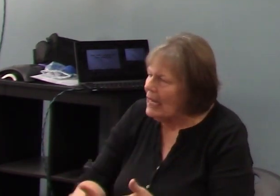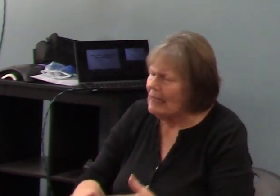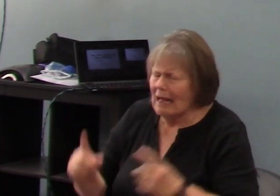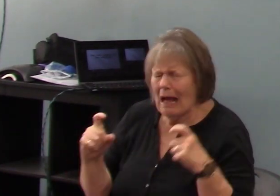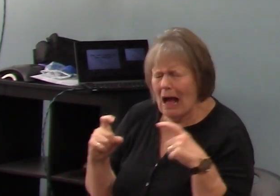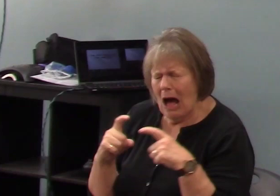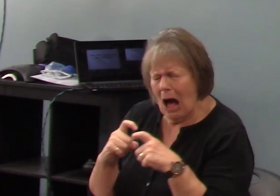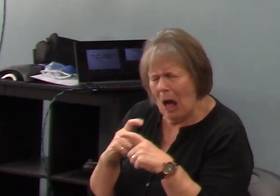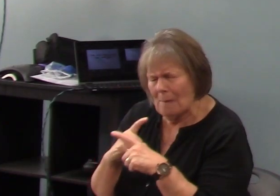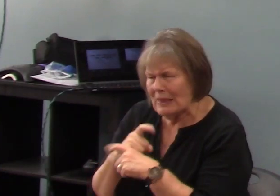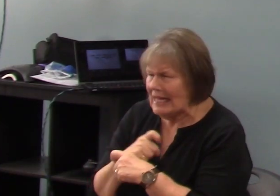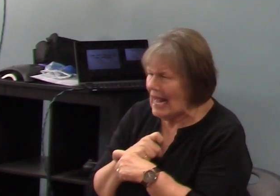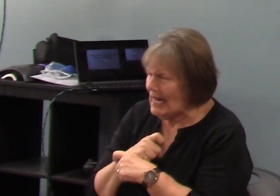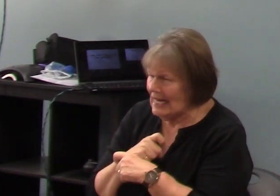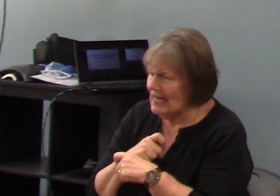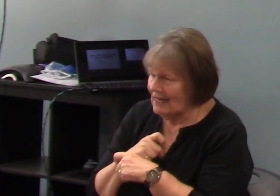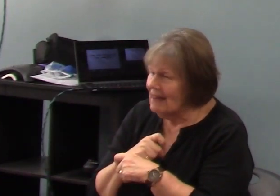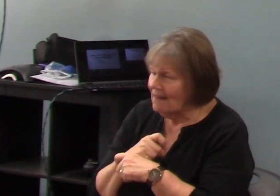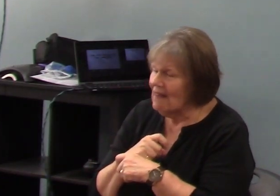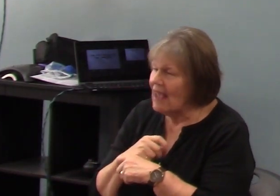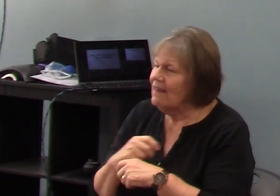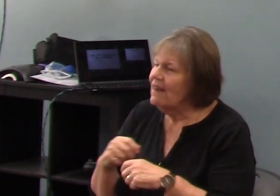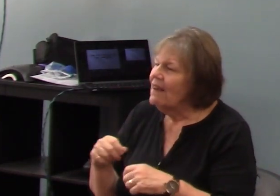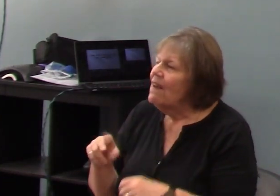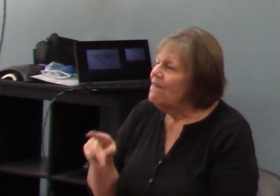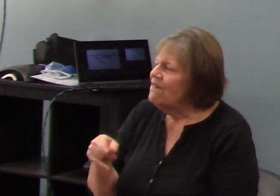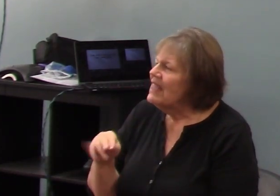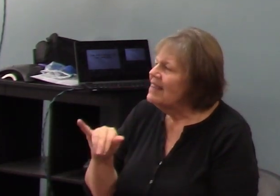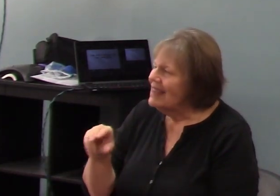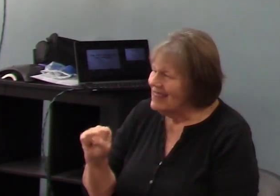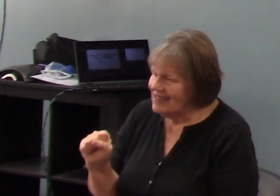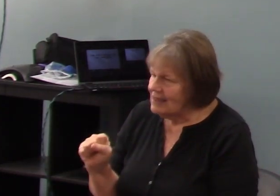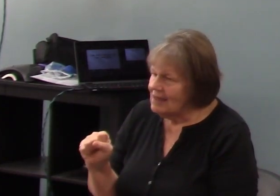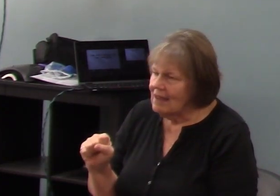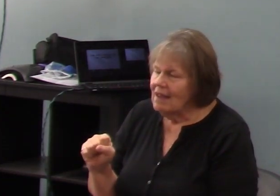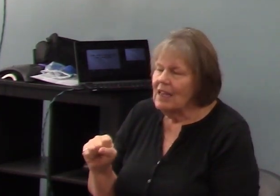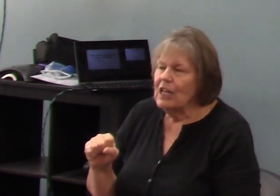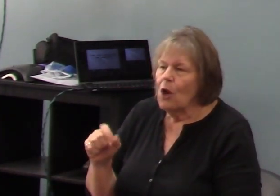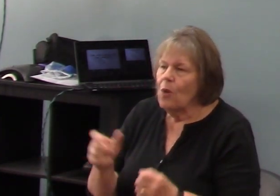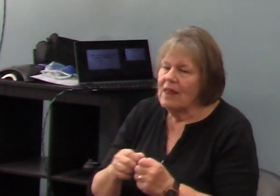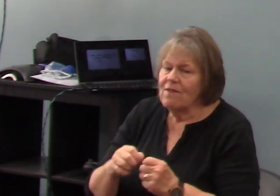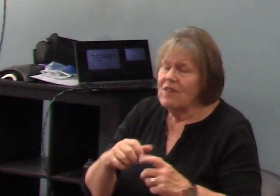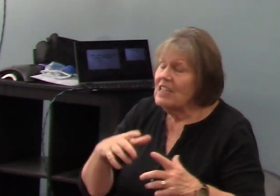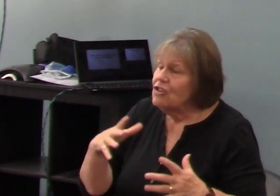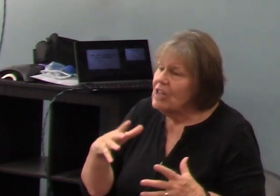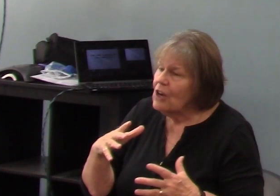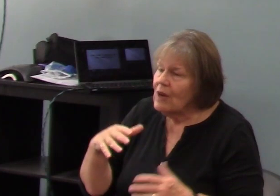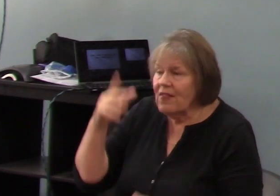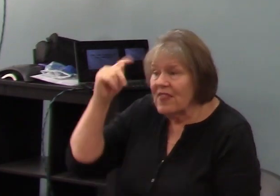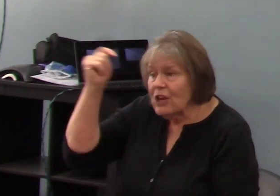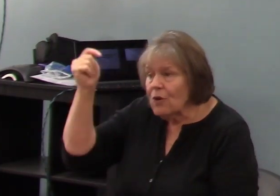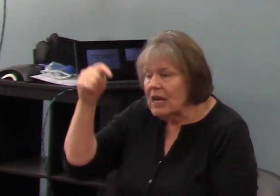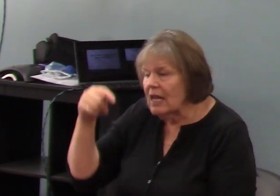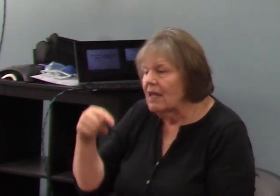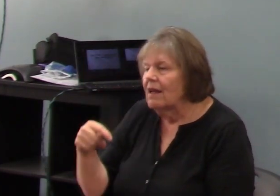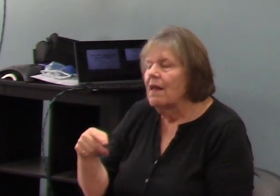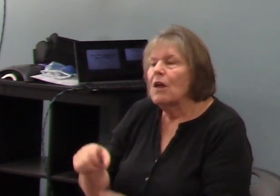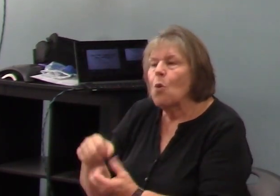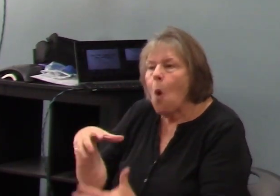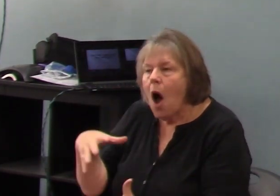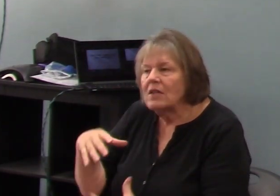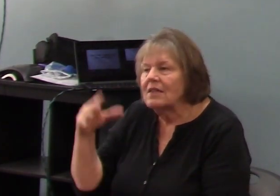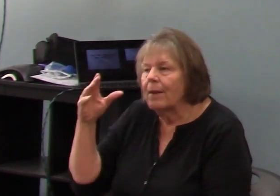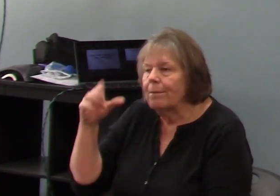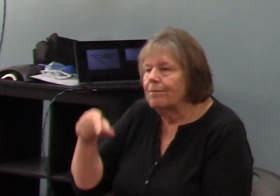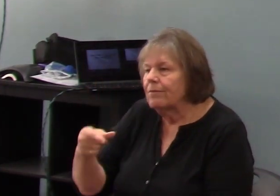physics, up to and including something called inflationary theory, along with quantum theory. We're going to be talking about a lot of weird stuff, and I'm going